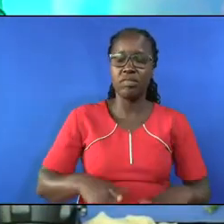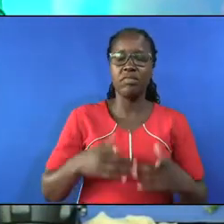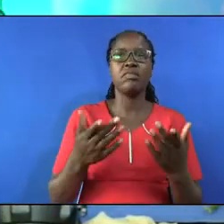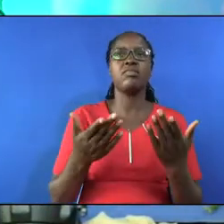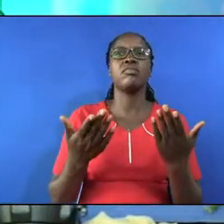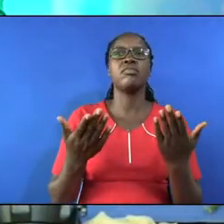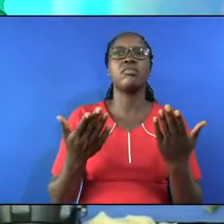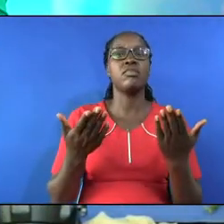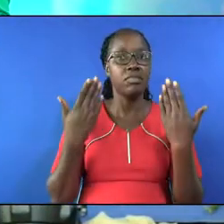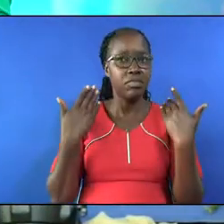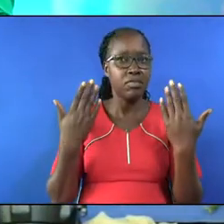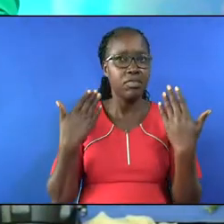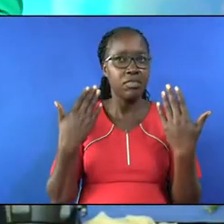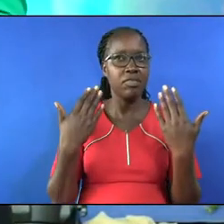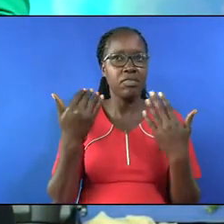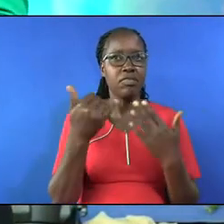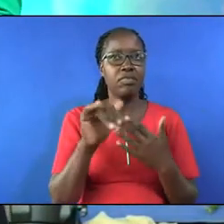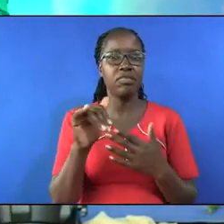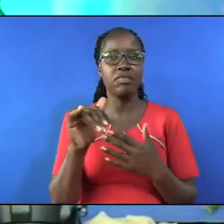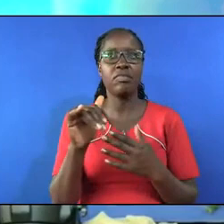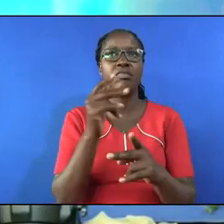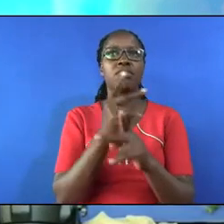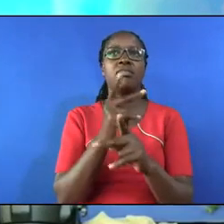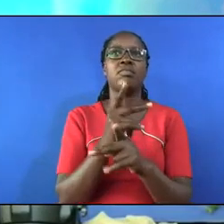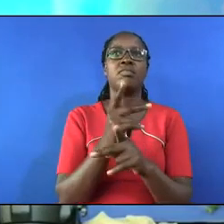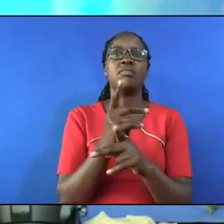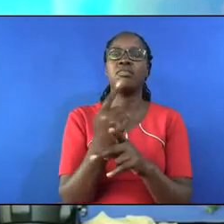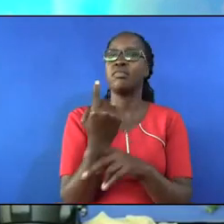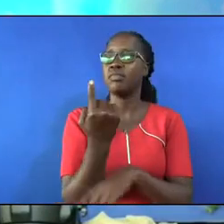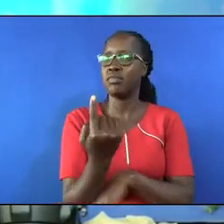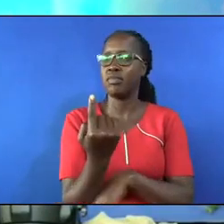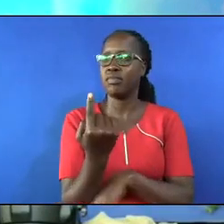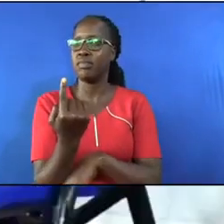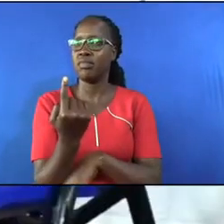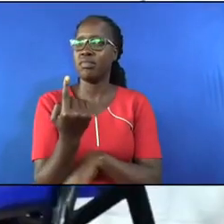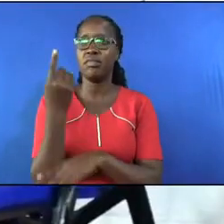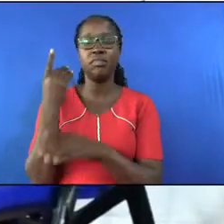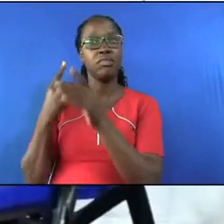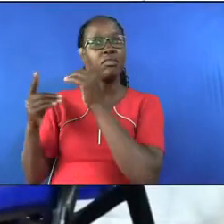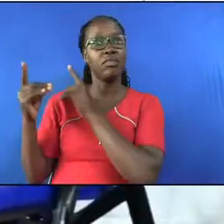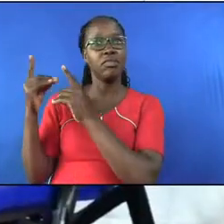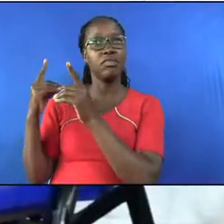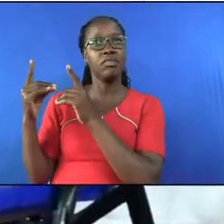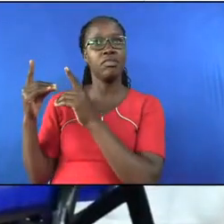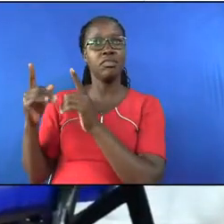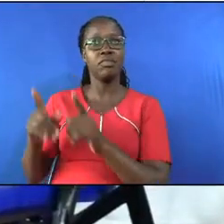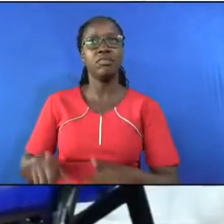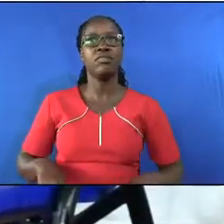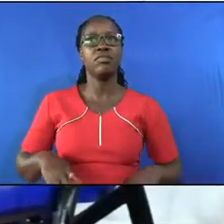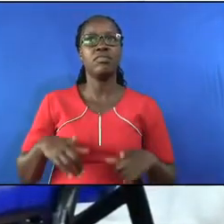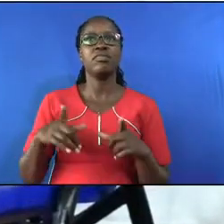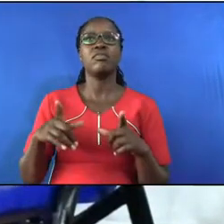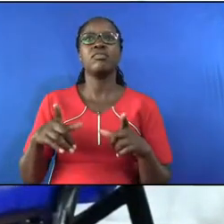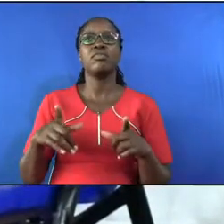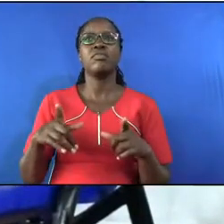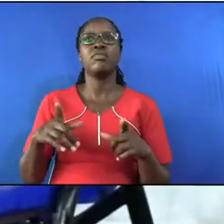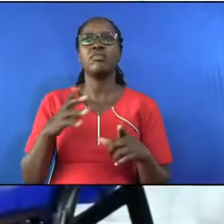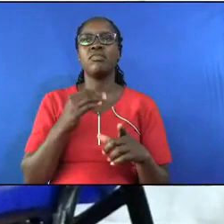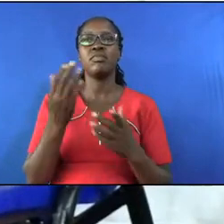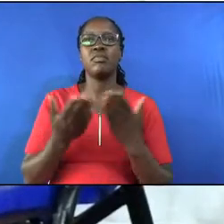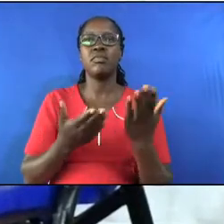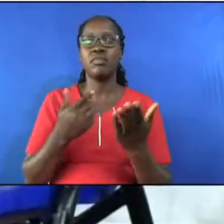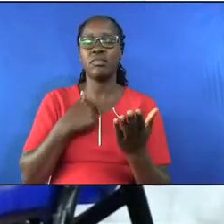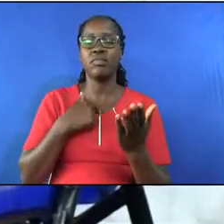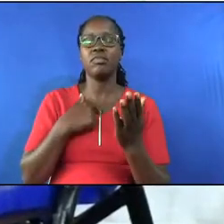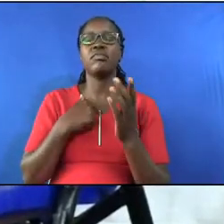old age. Yet I will keep one of your descendants alive, mm-hmm. and he will serve me